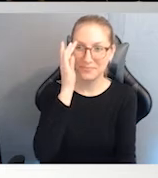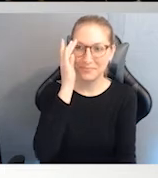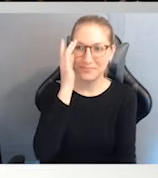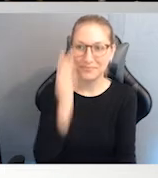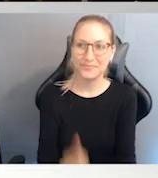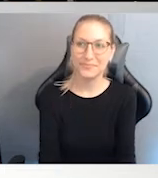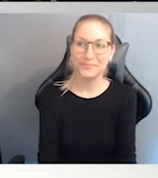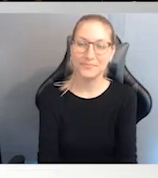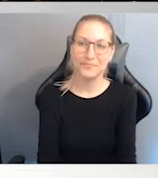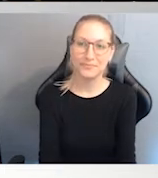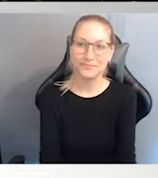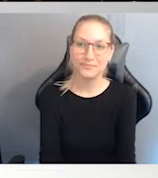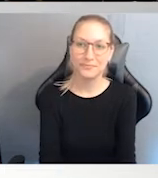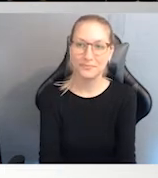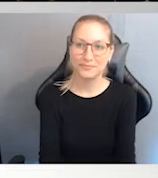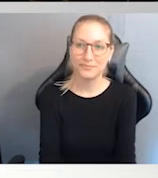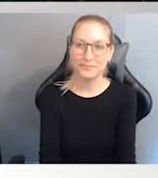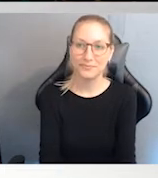Come over here.